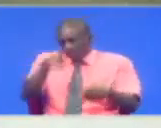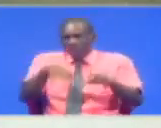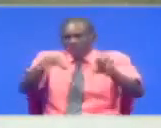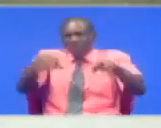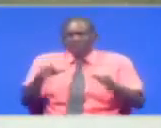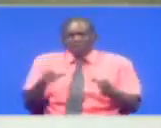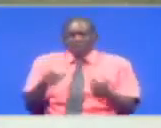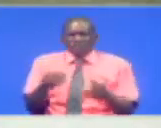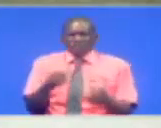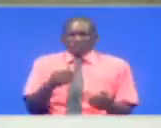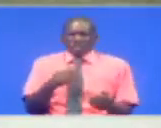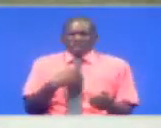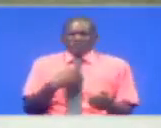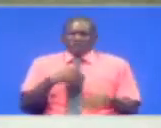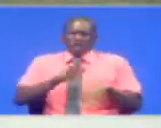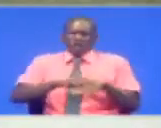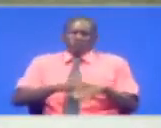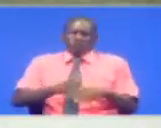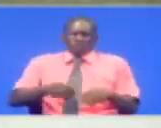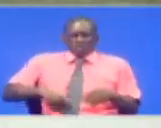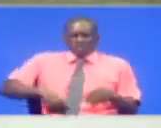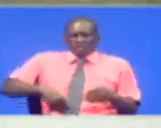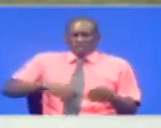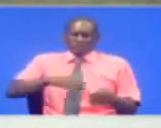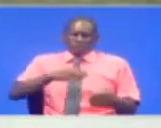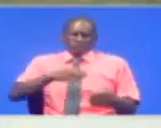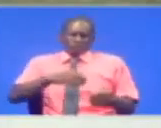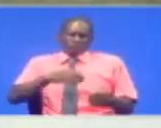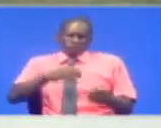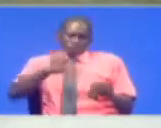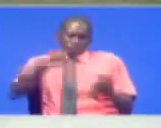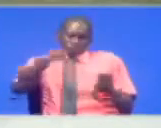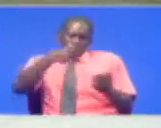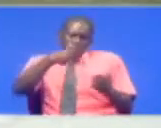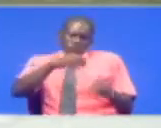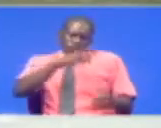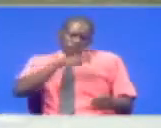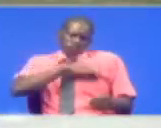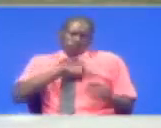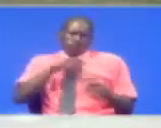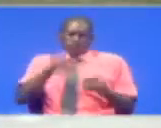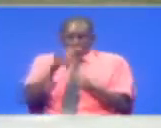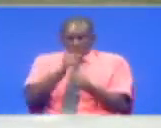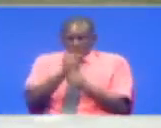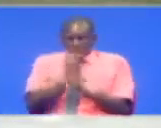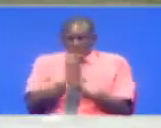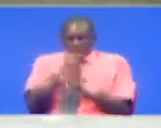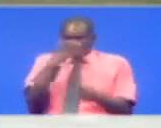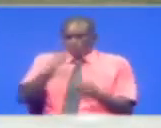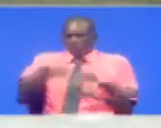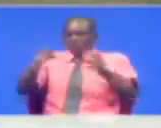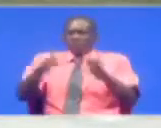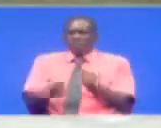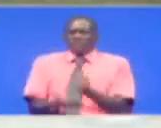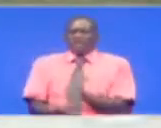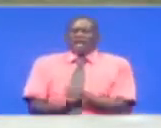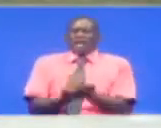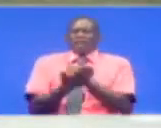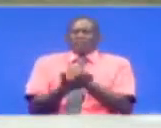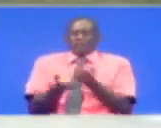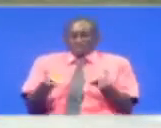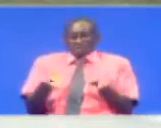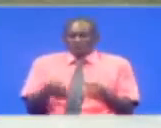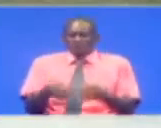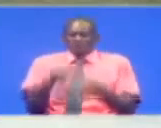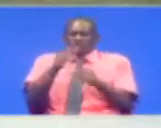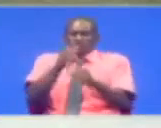get a just reward from their work, because they'll be helped to